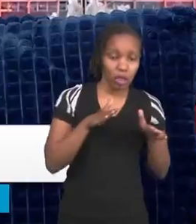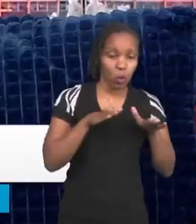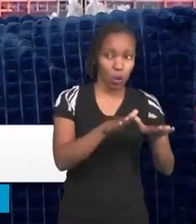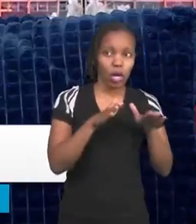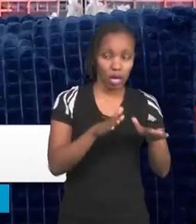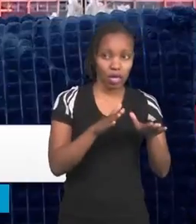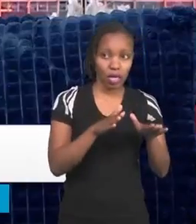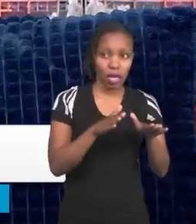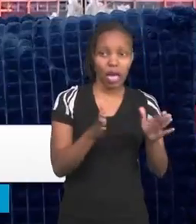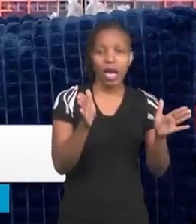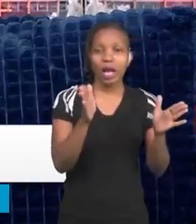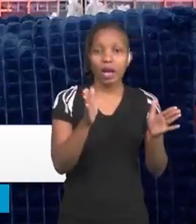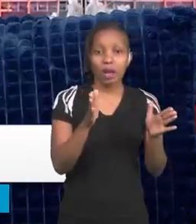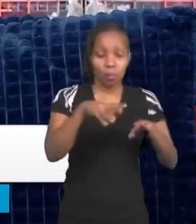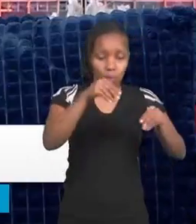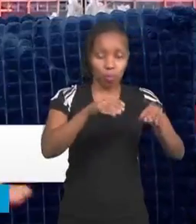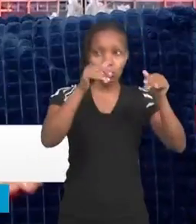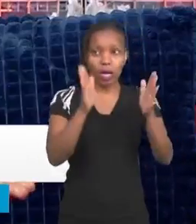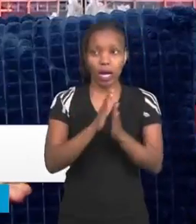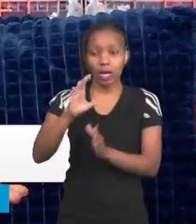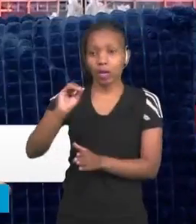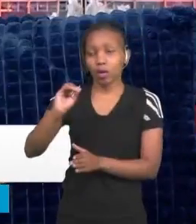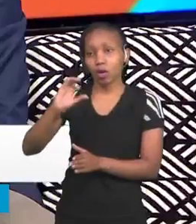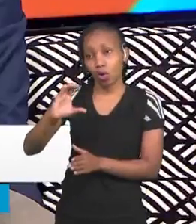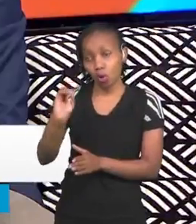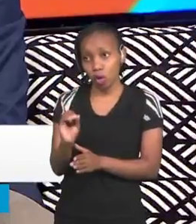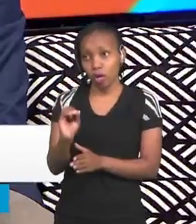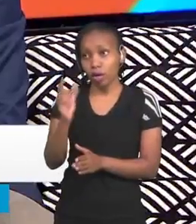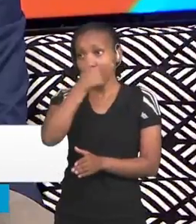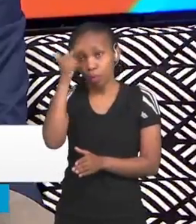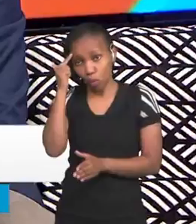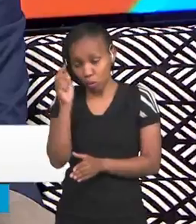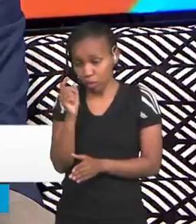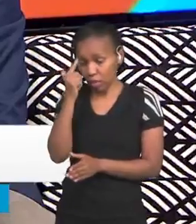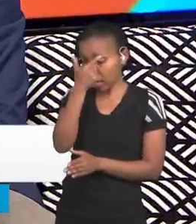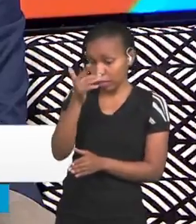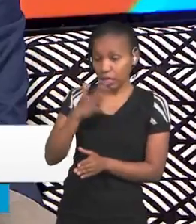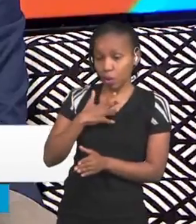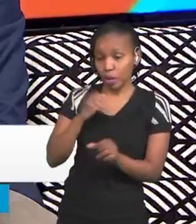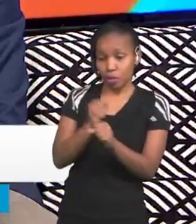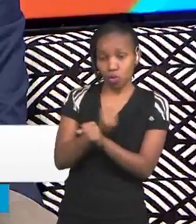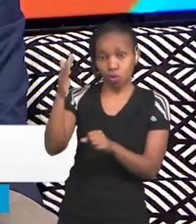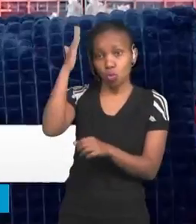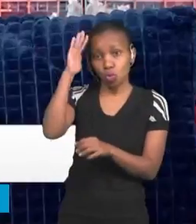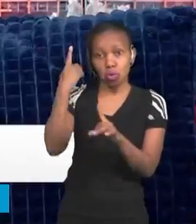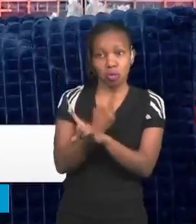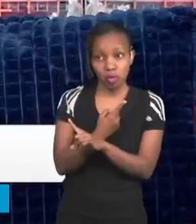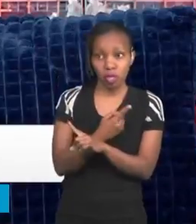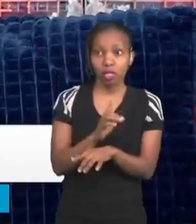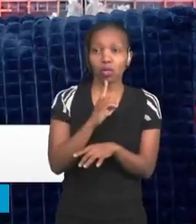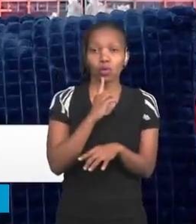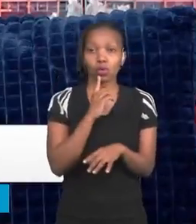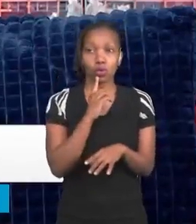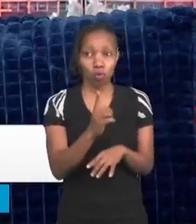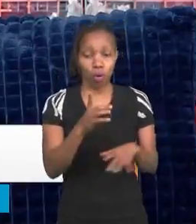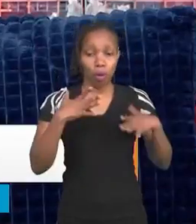And cocaine. Absolutely. Because you and I, with our naked eye, we may not be able to tell. Yes. Sure. So you see, these are the